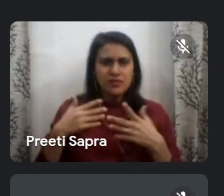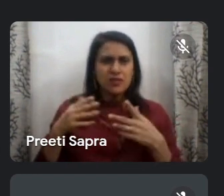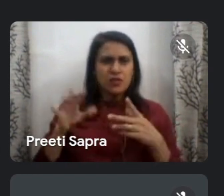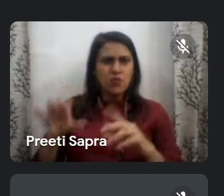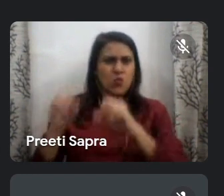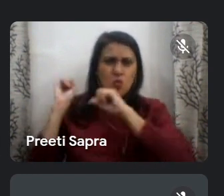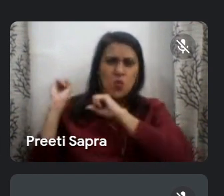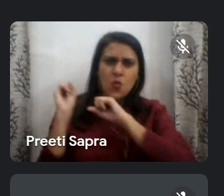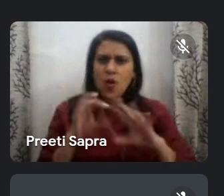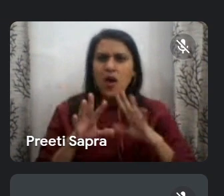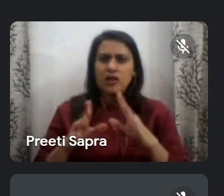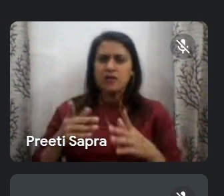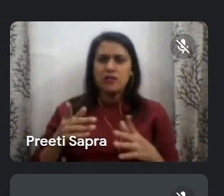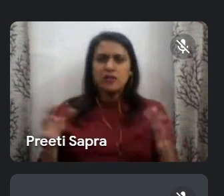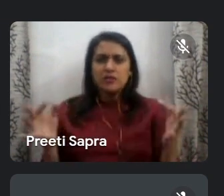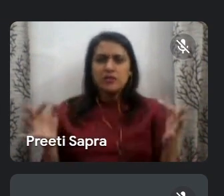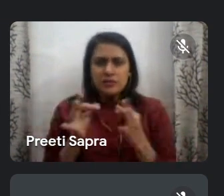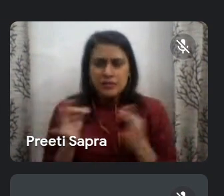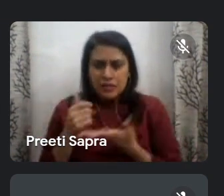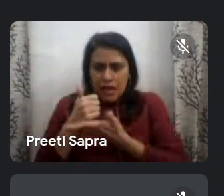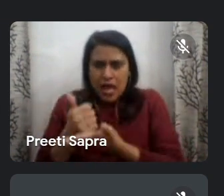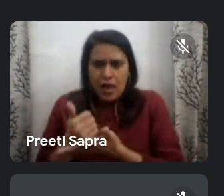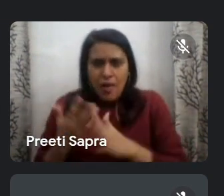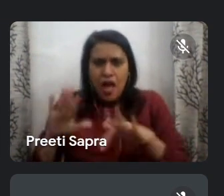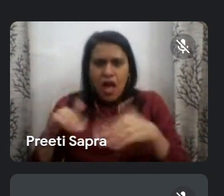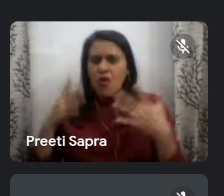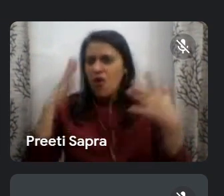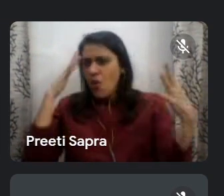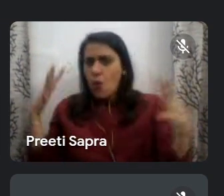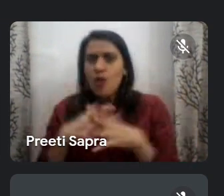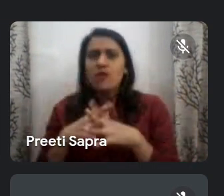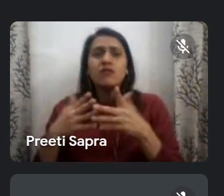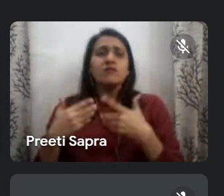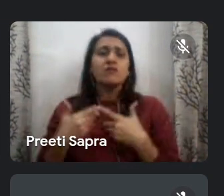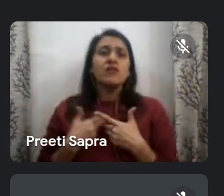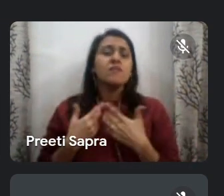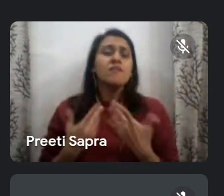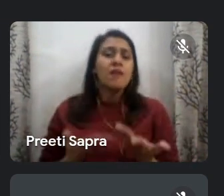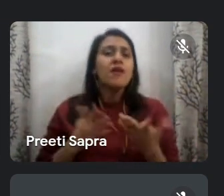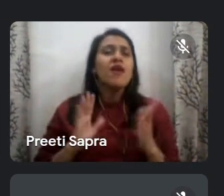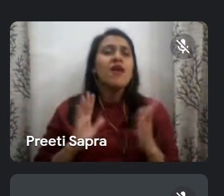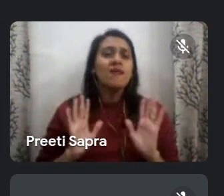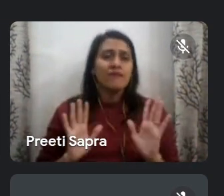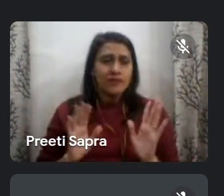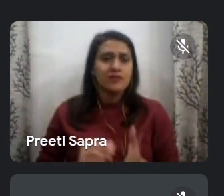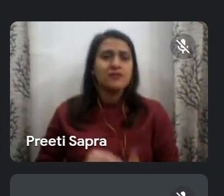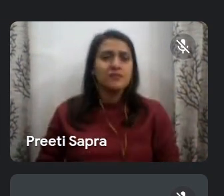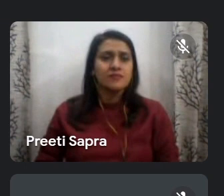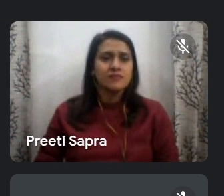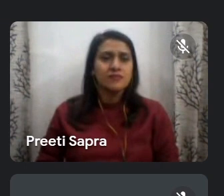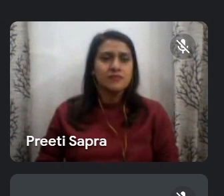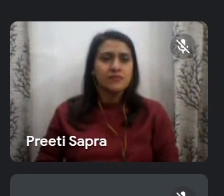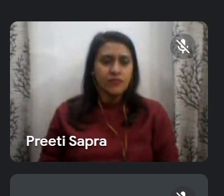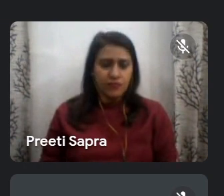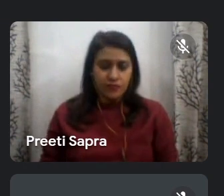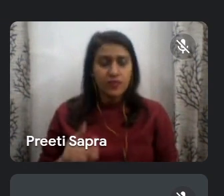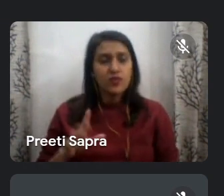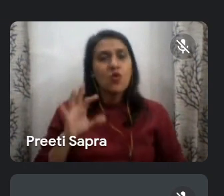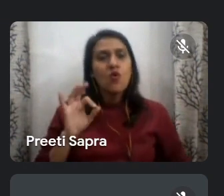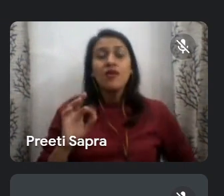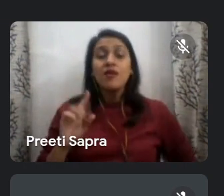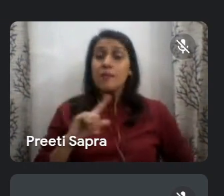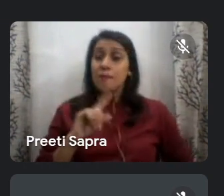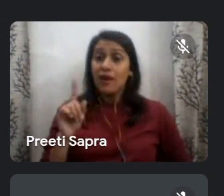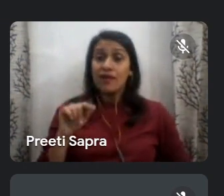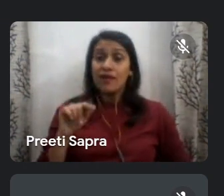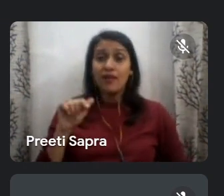you're scared as hell and you're getting frustrated and all, the truth of the matter is, if it is still coming from a place of love, if it's still